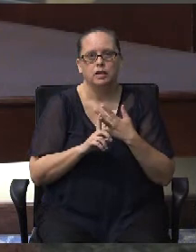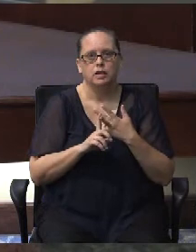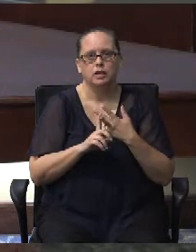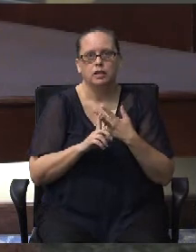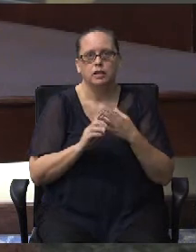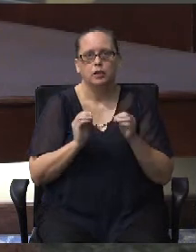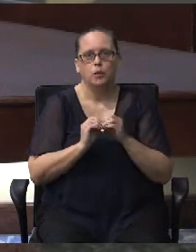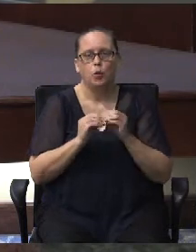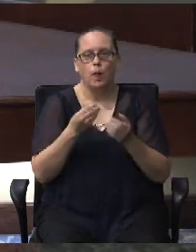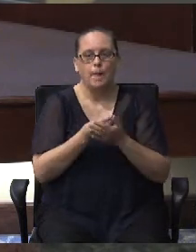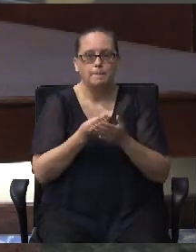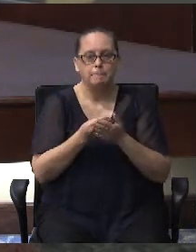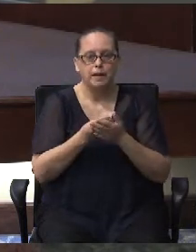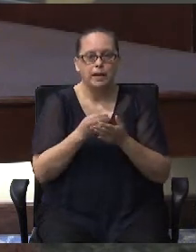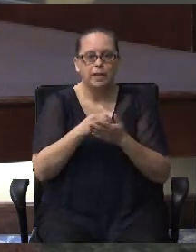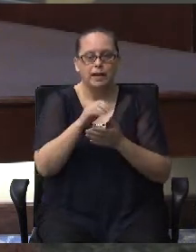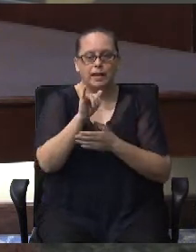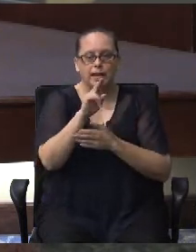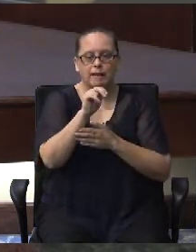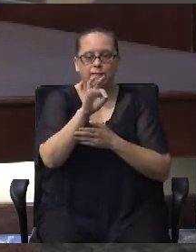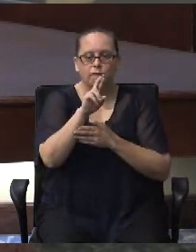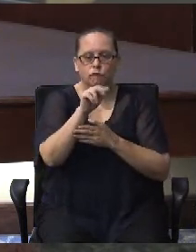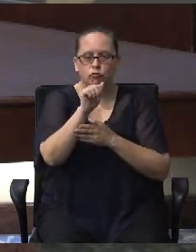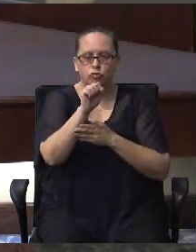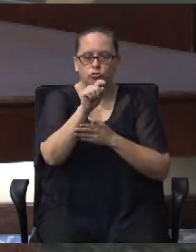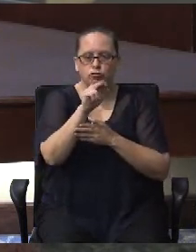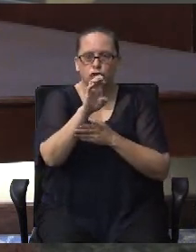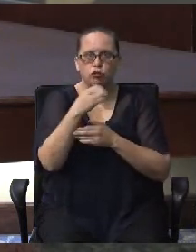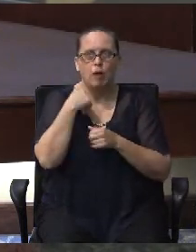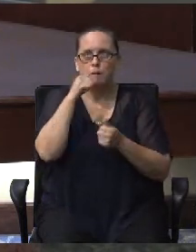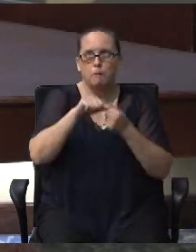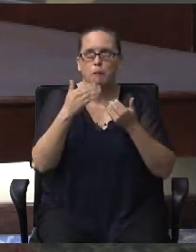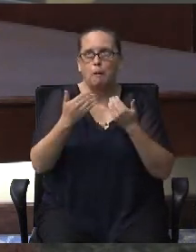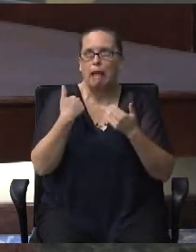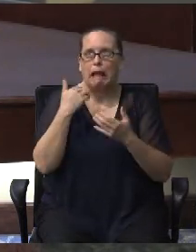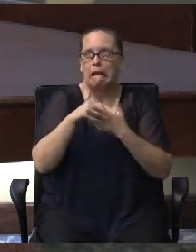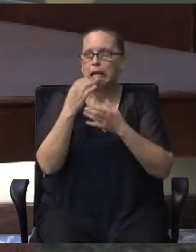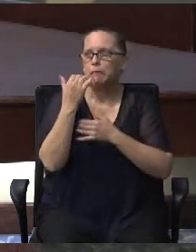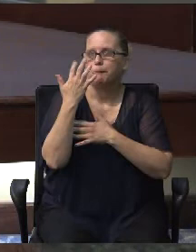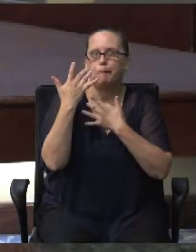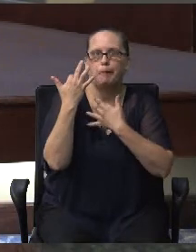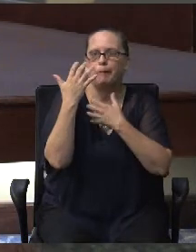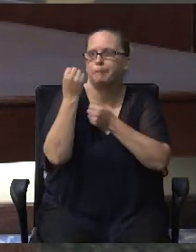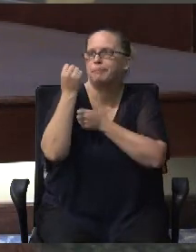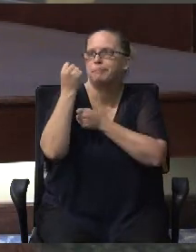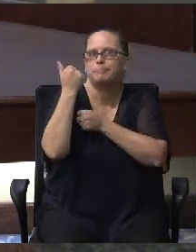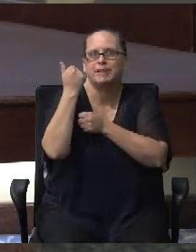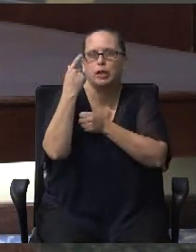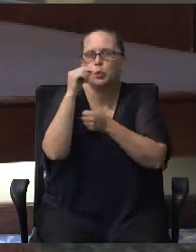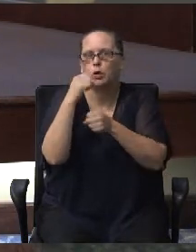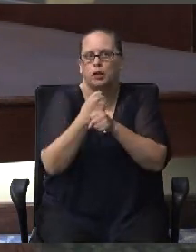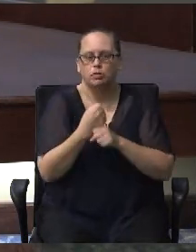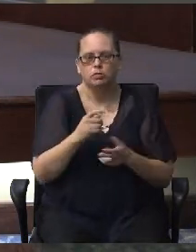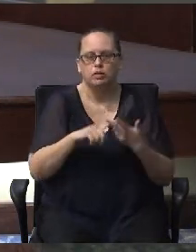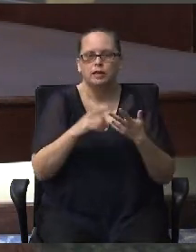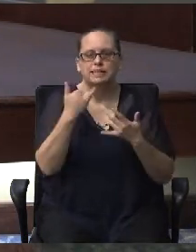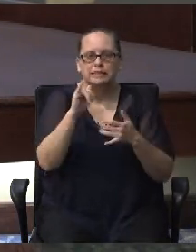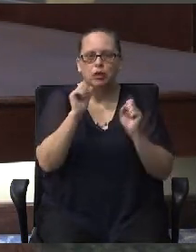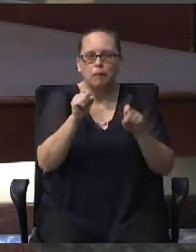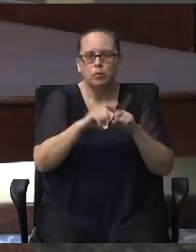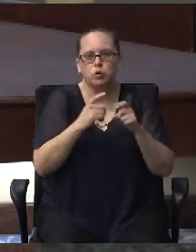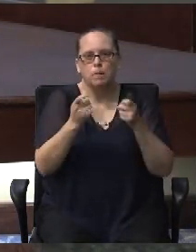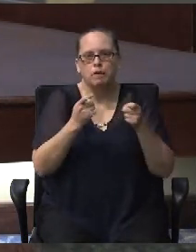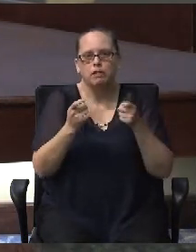more money in infrastructure that I've remembered that we've had in probably decades, and still able to